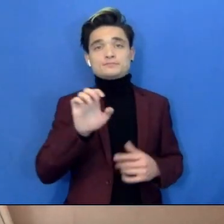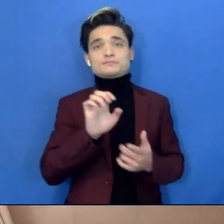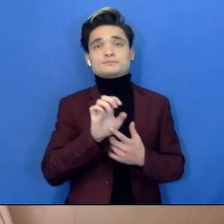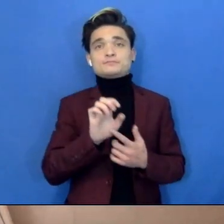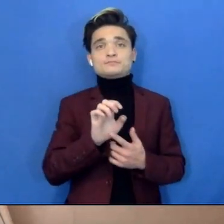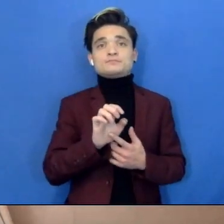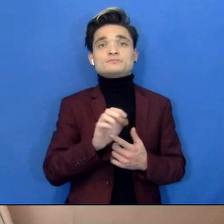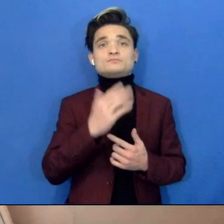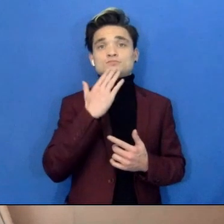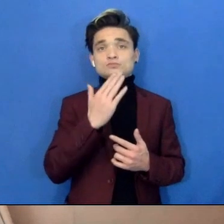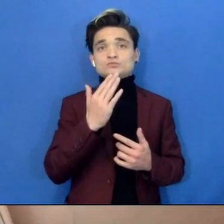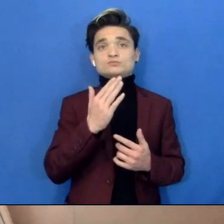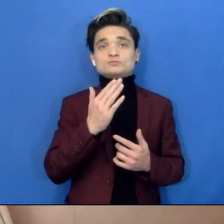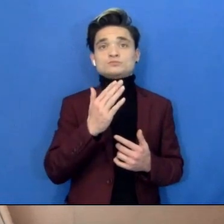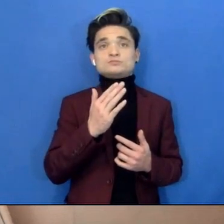Speechless. travels.